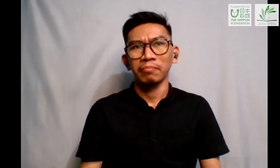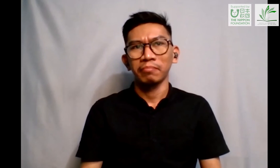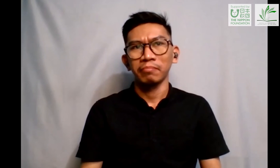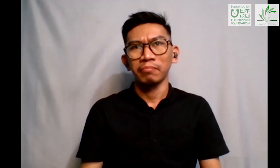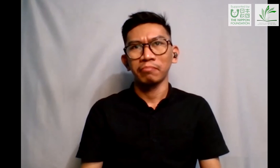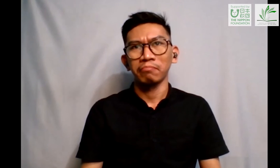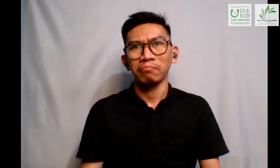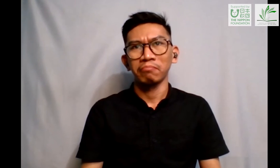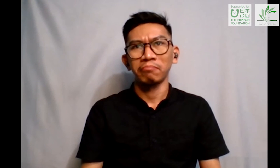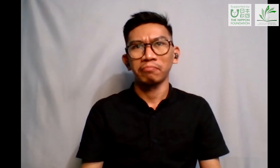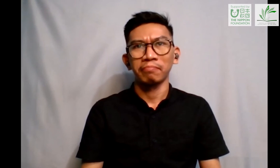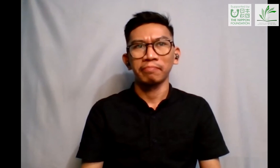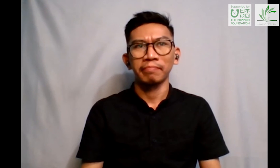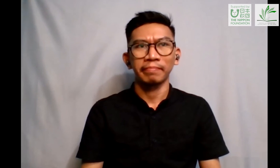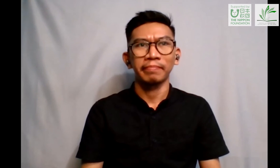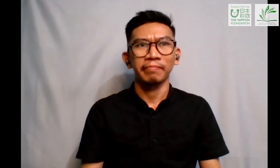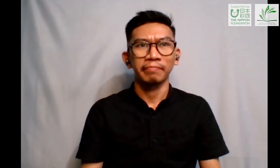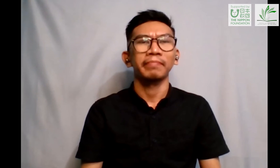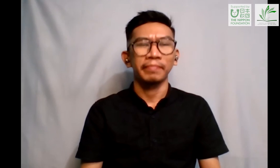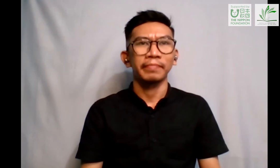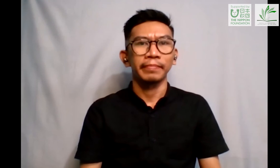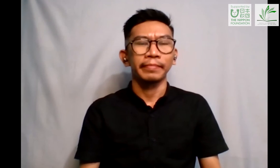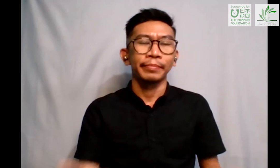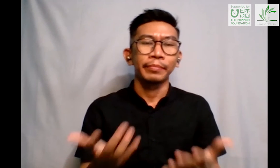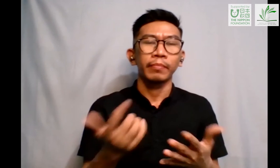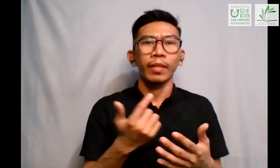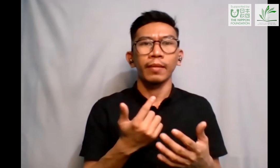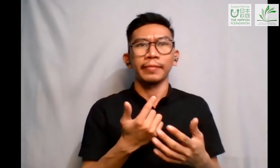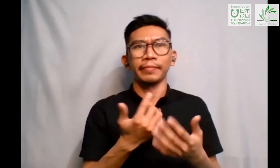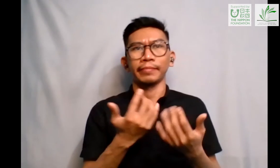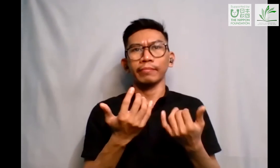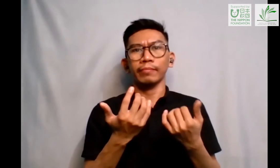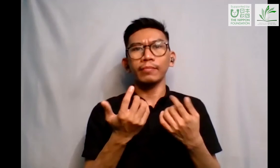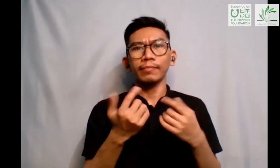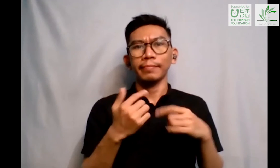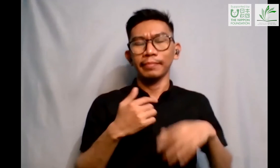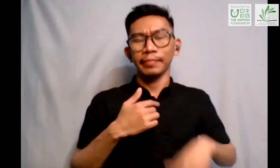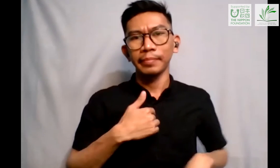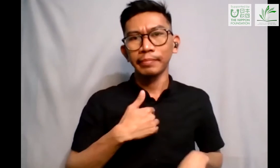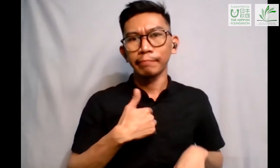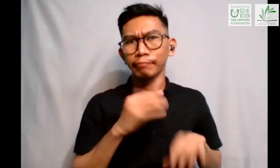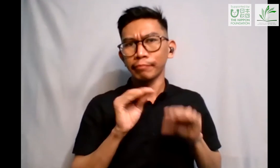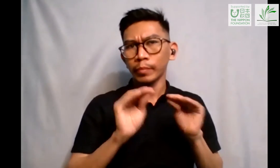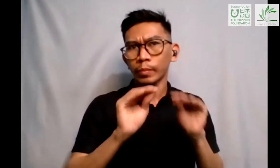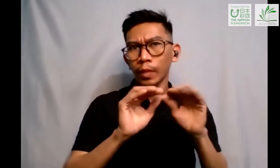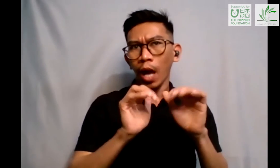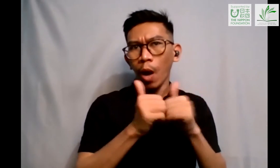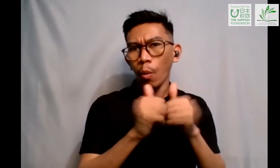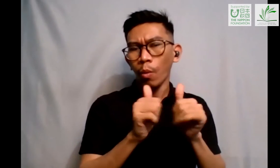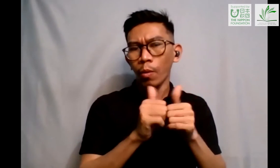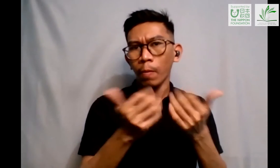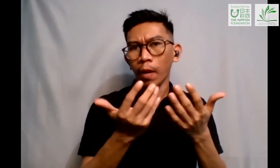Okay. so it's up to you. I wouldn't teach it in the same level. I wouldn't teach it in the same